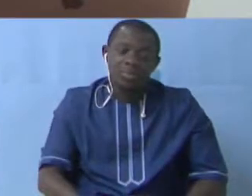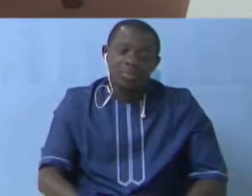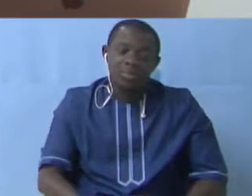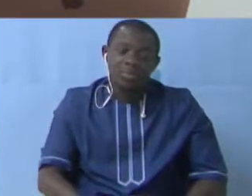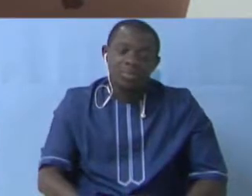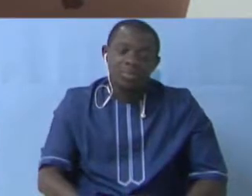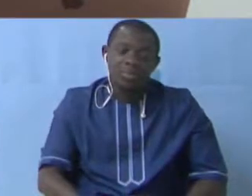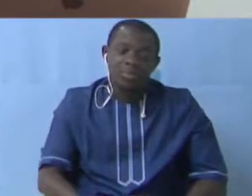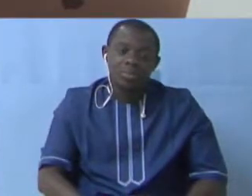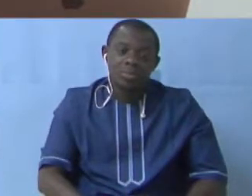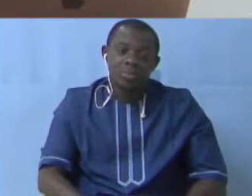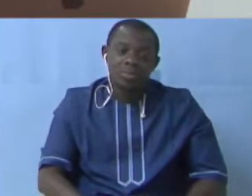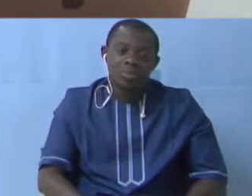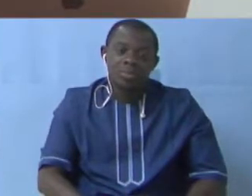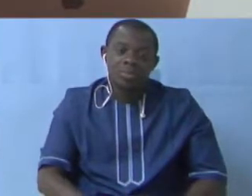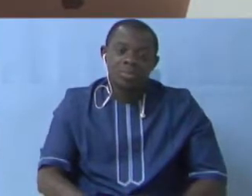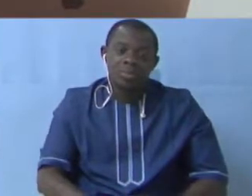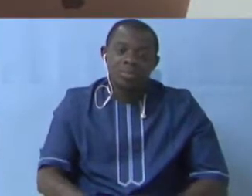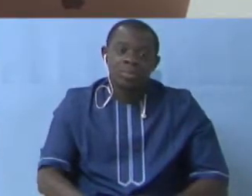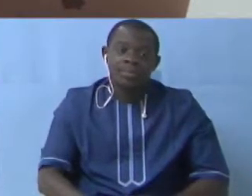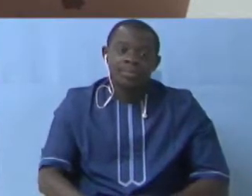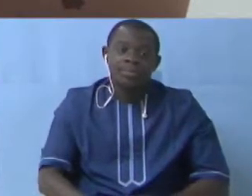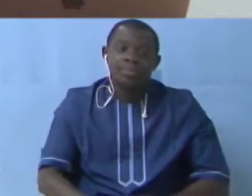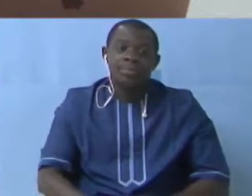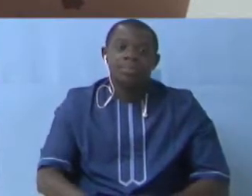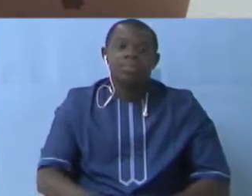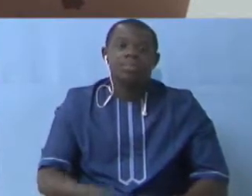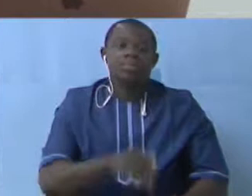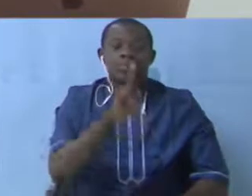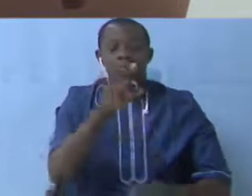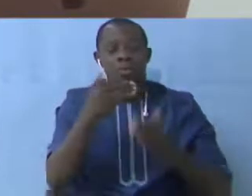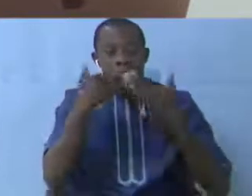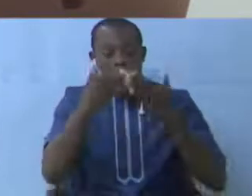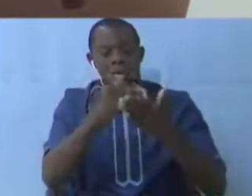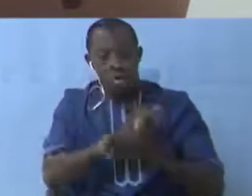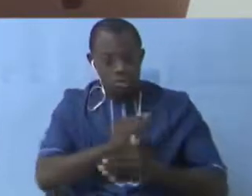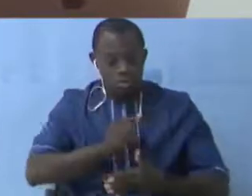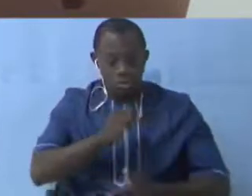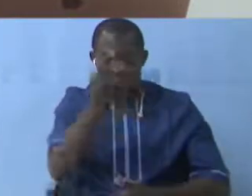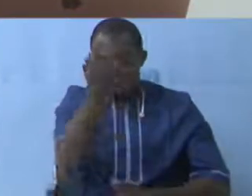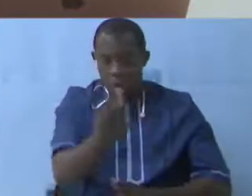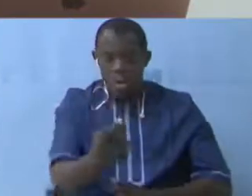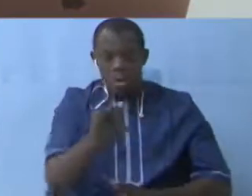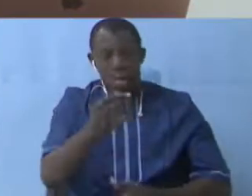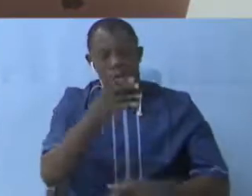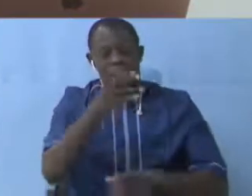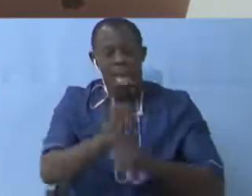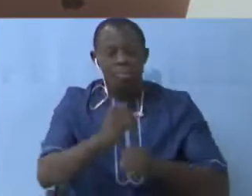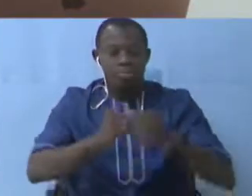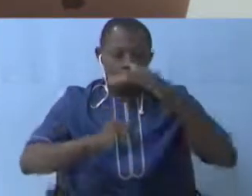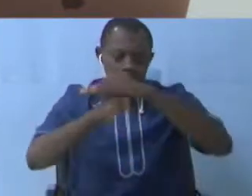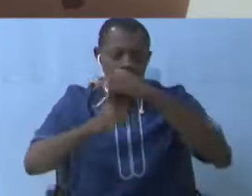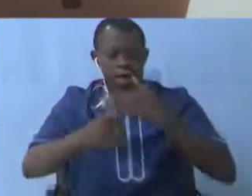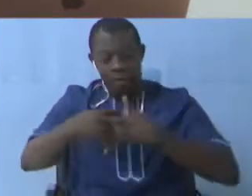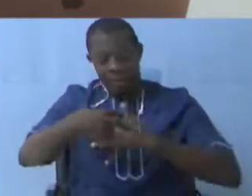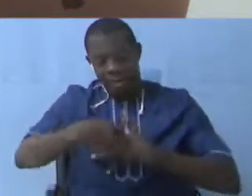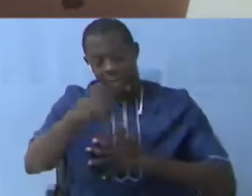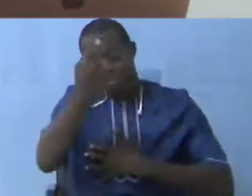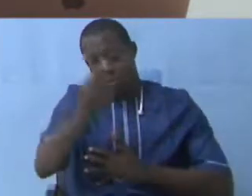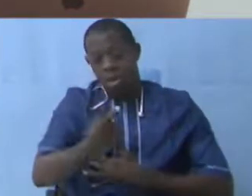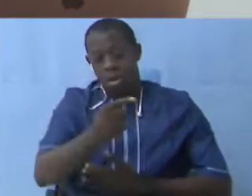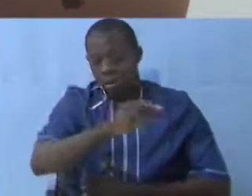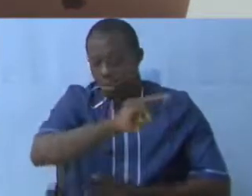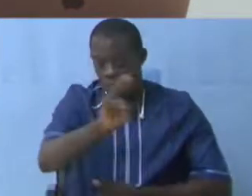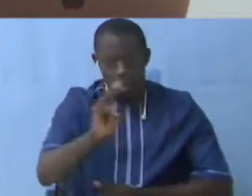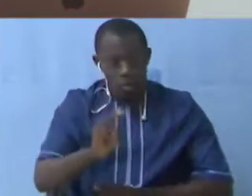So you're telling this commission that you did not only support victims. Bon nga wax commission bi ne emalewu leen rek ne ñi loru ñoon